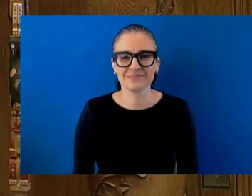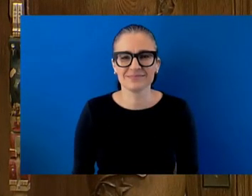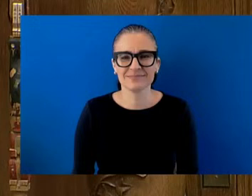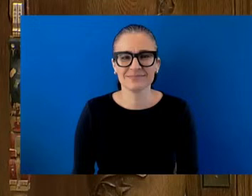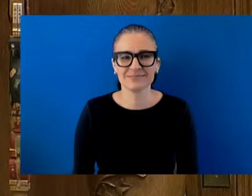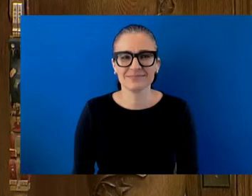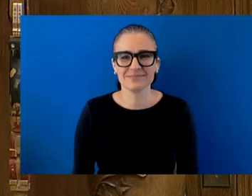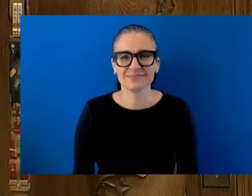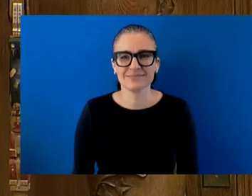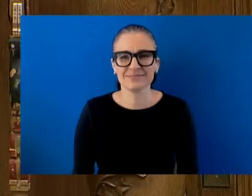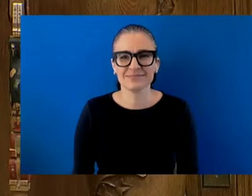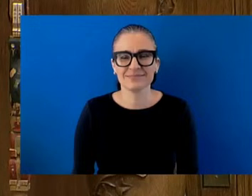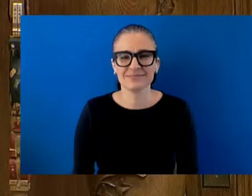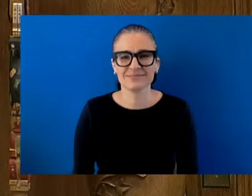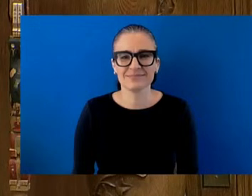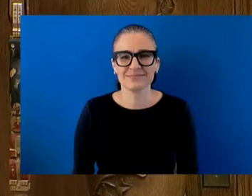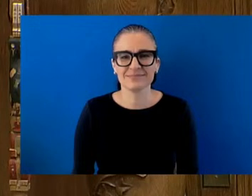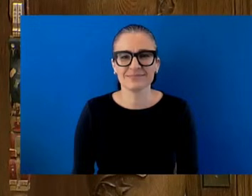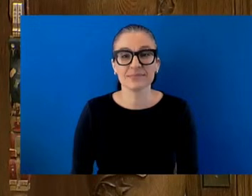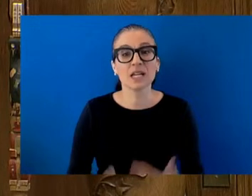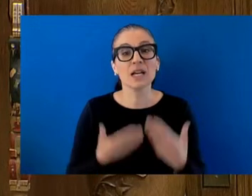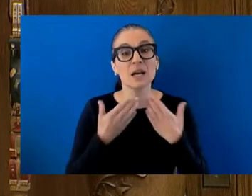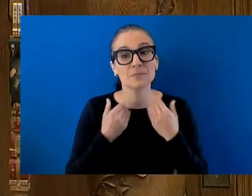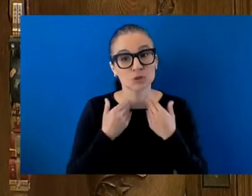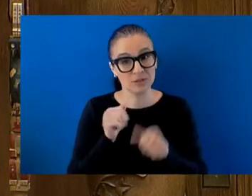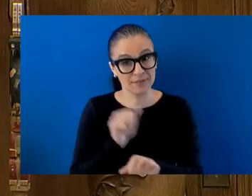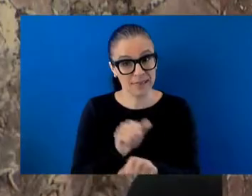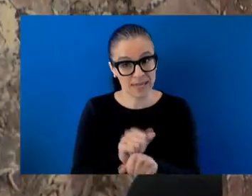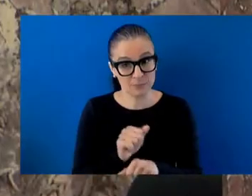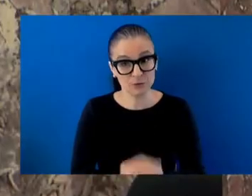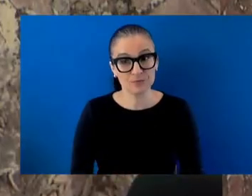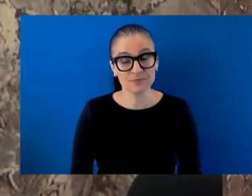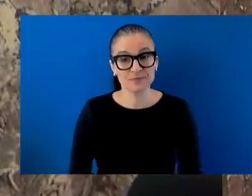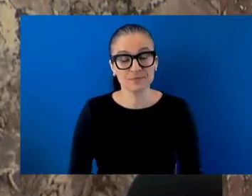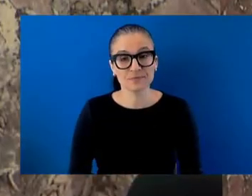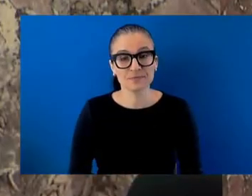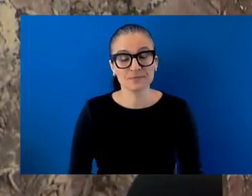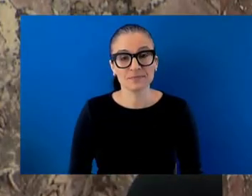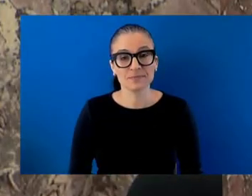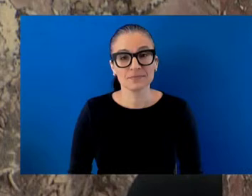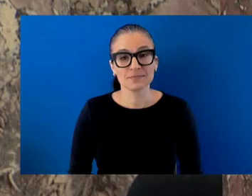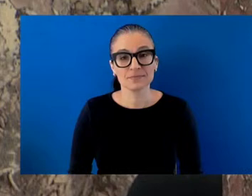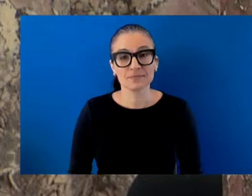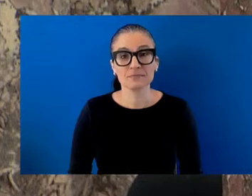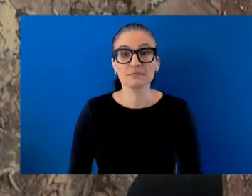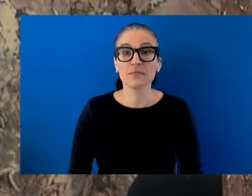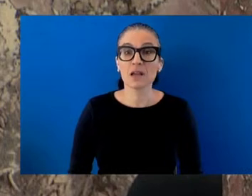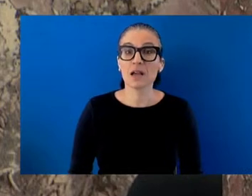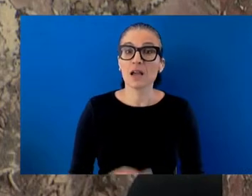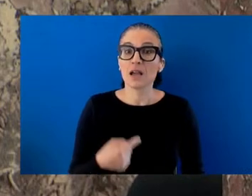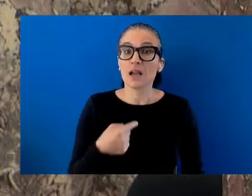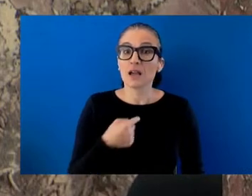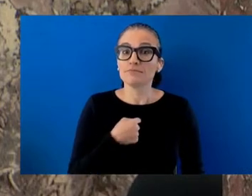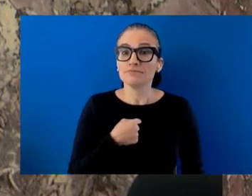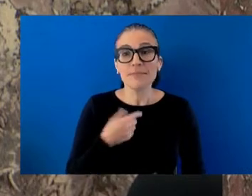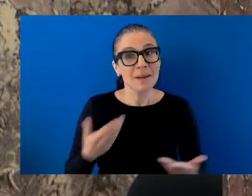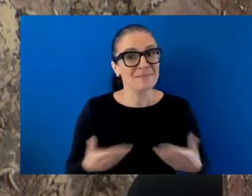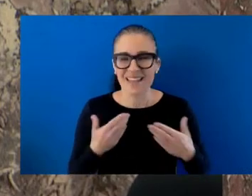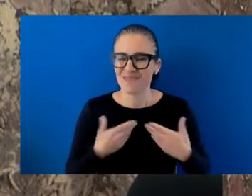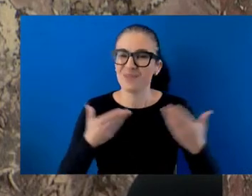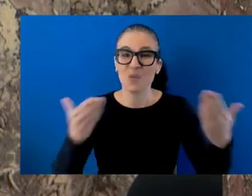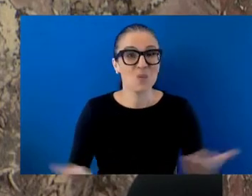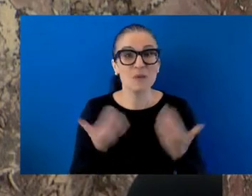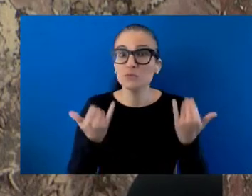Minister of Labour. Honourable Speaker, I'm really happy today to introduce to this House my administrative